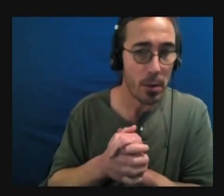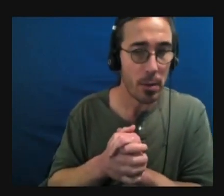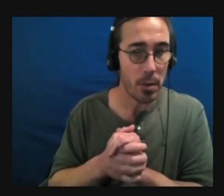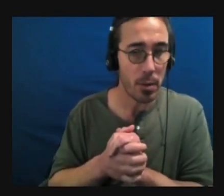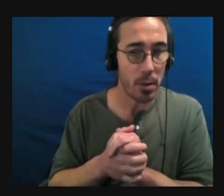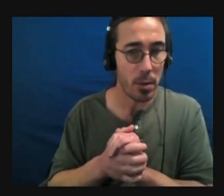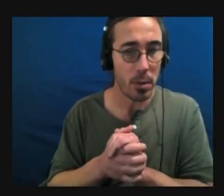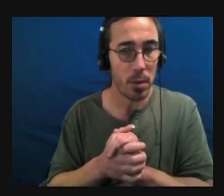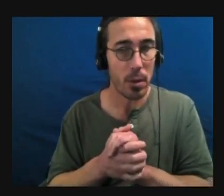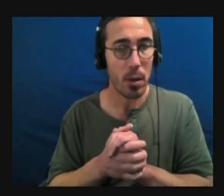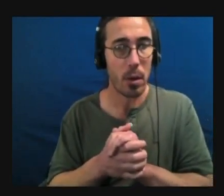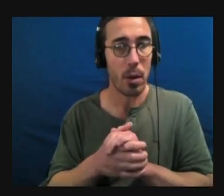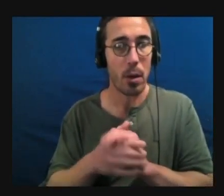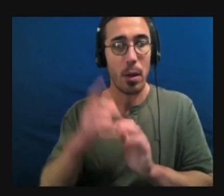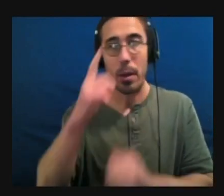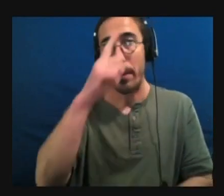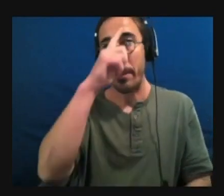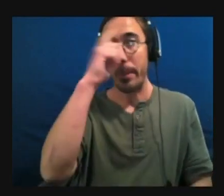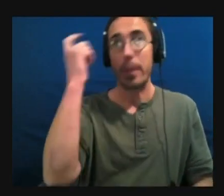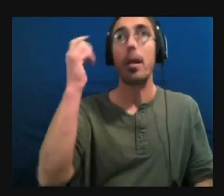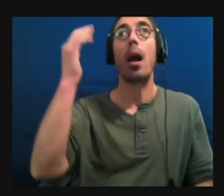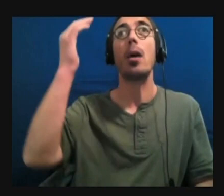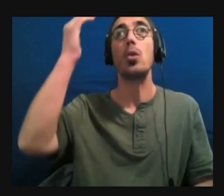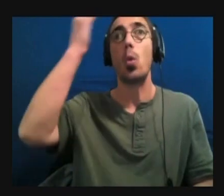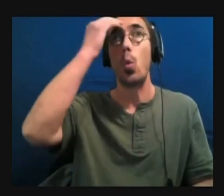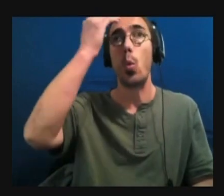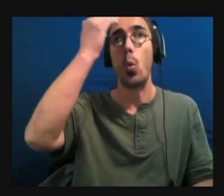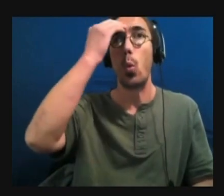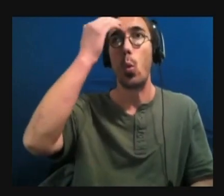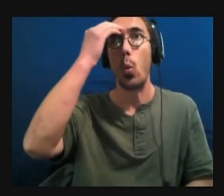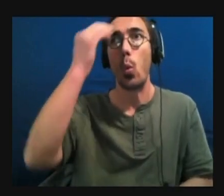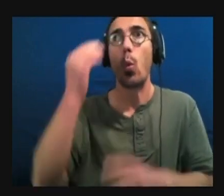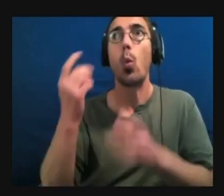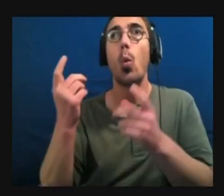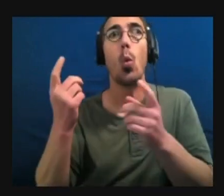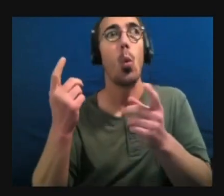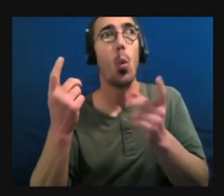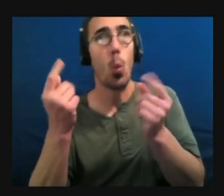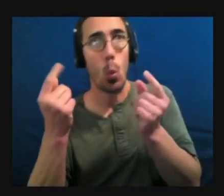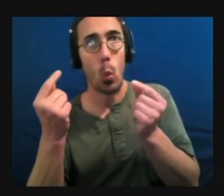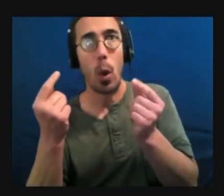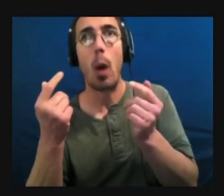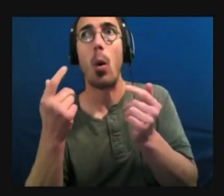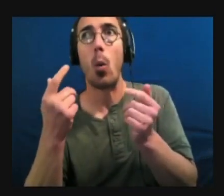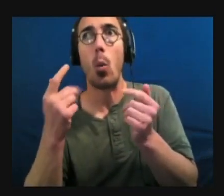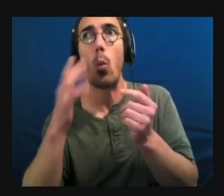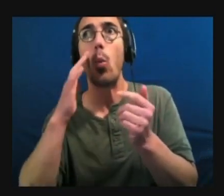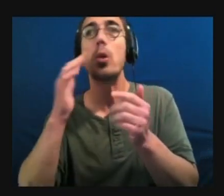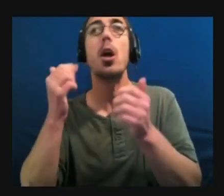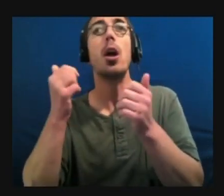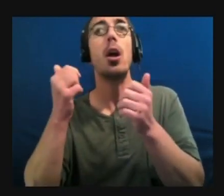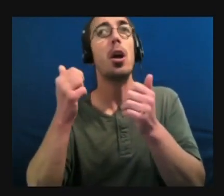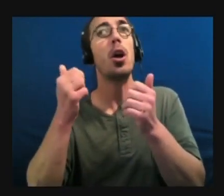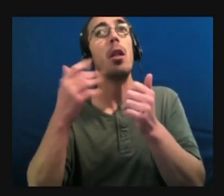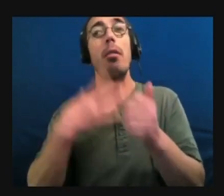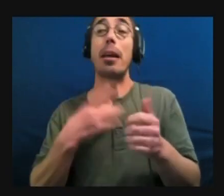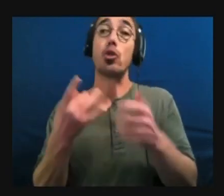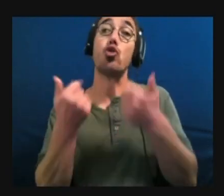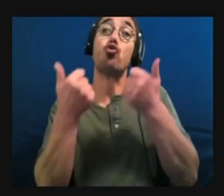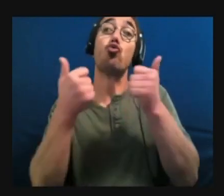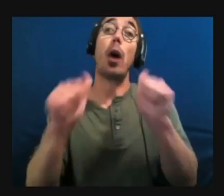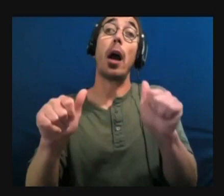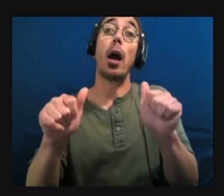no, I know what to do, and I would like to try to handle the problem at